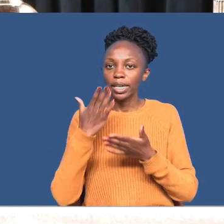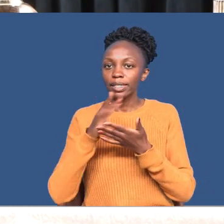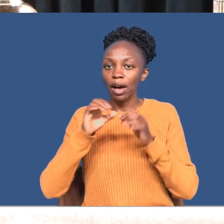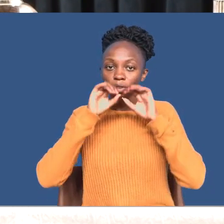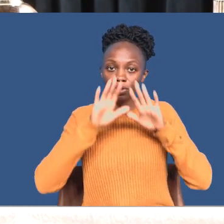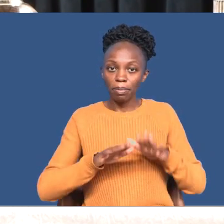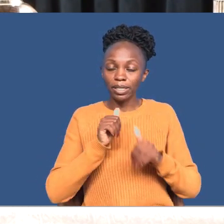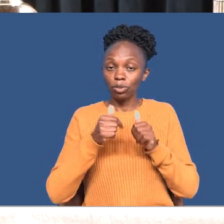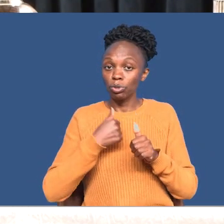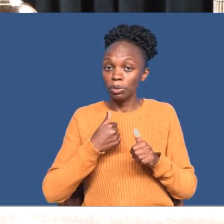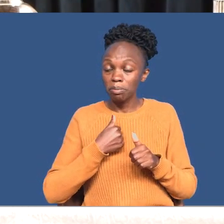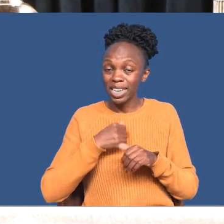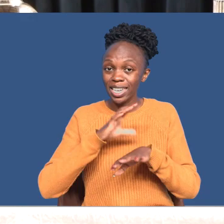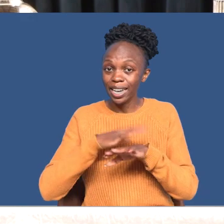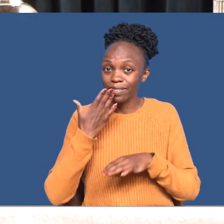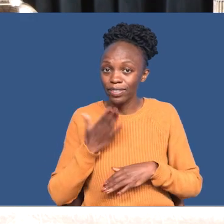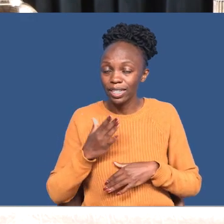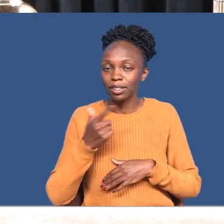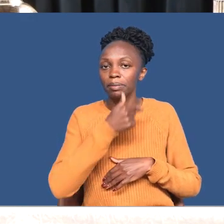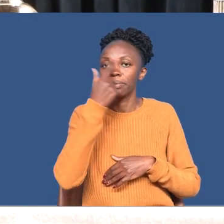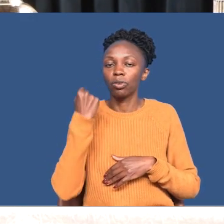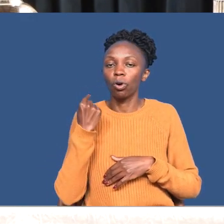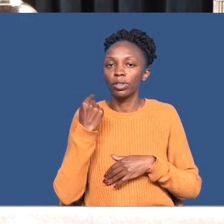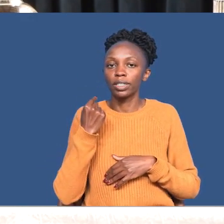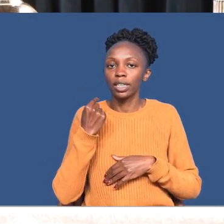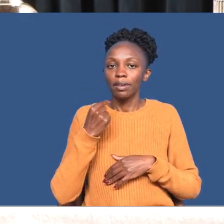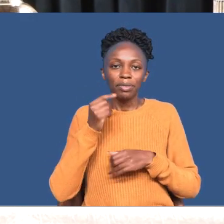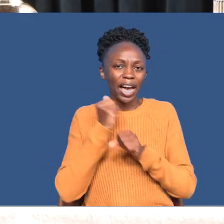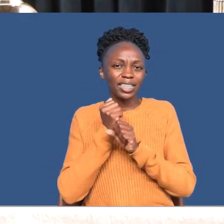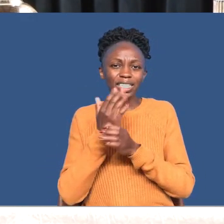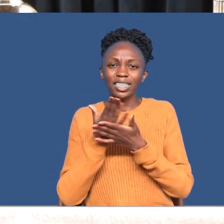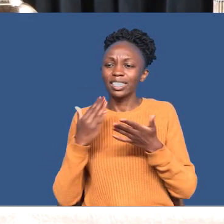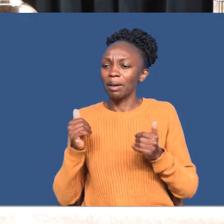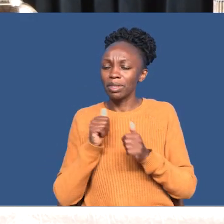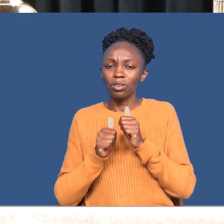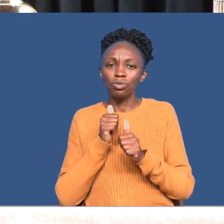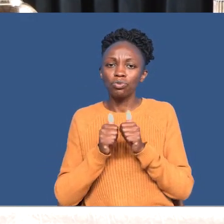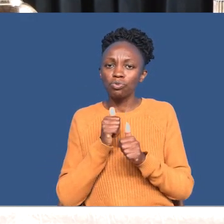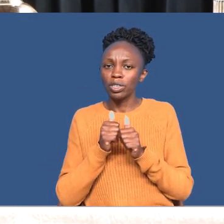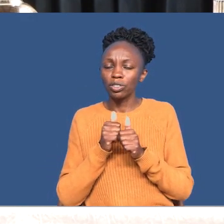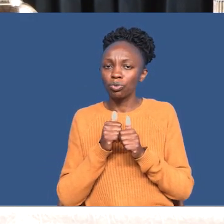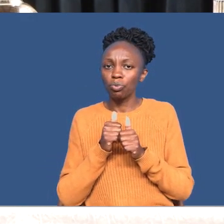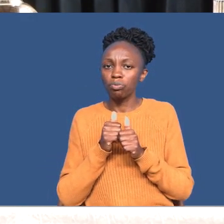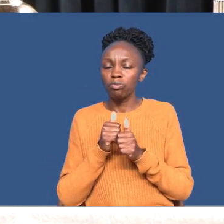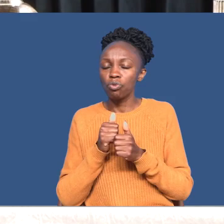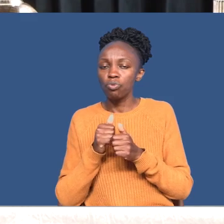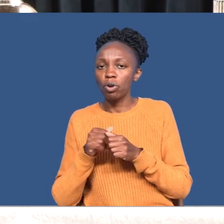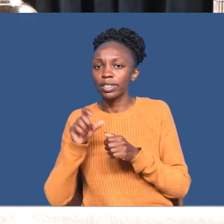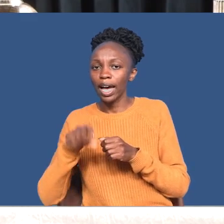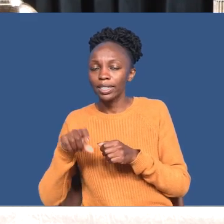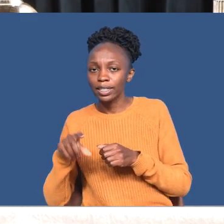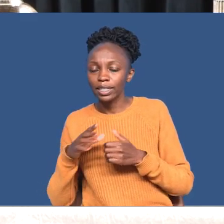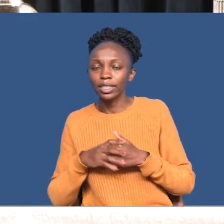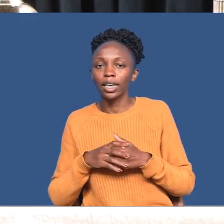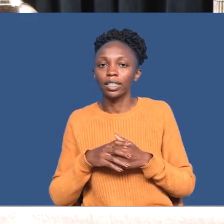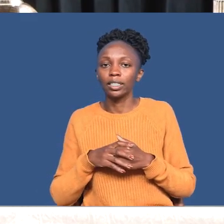that I have received is because I did something that was simple. I saw maybe a kid that